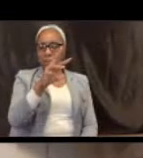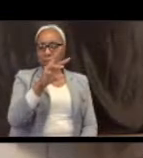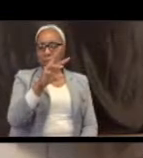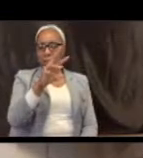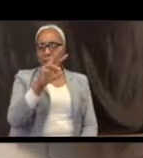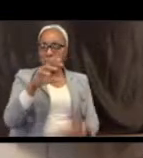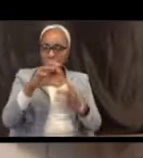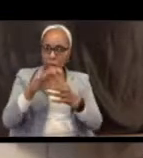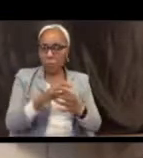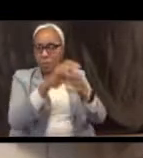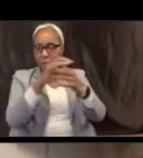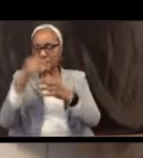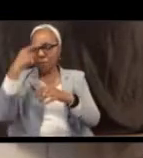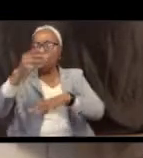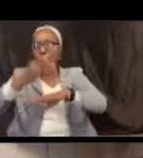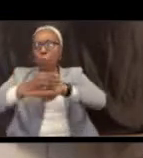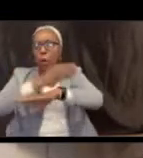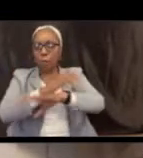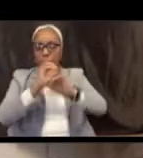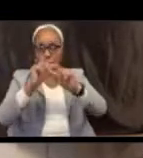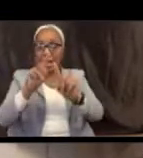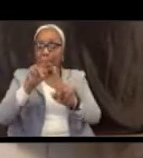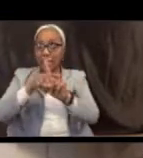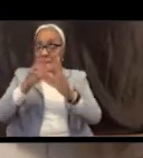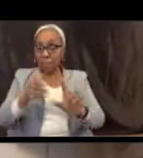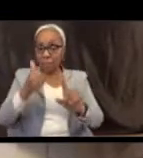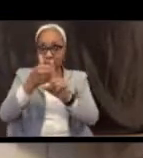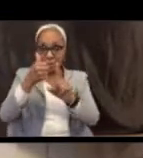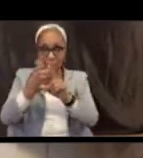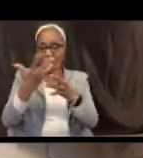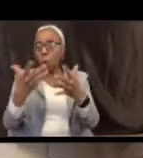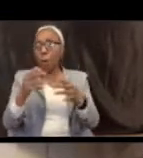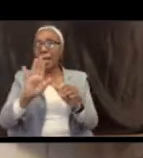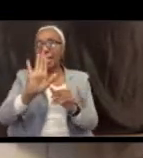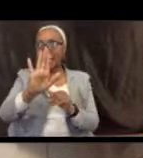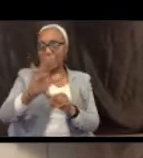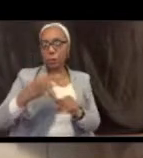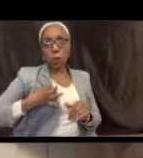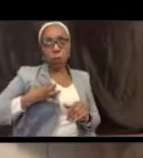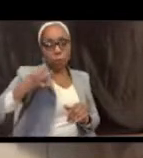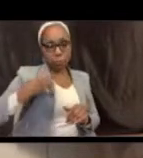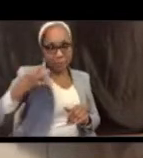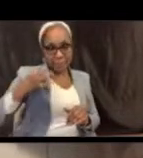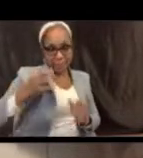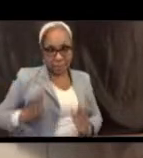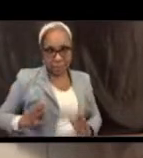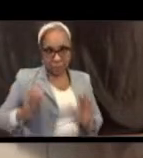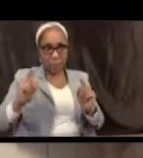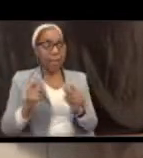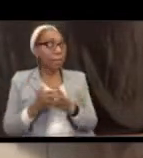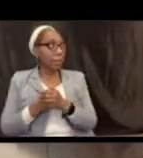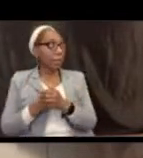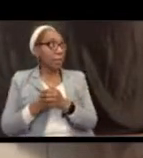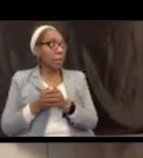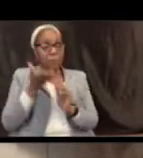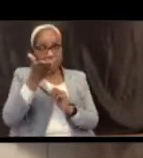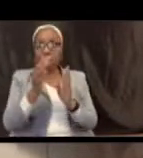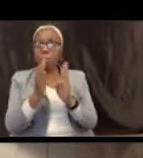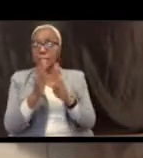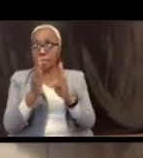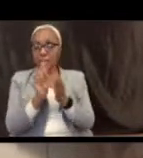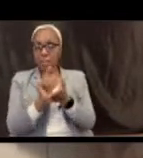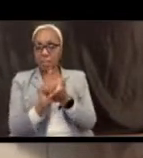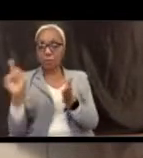The applicant or his representative was present at our meeting last